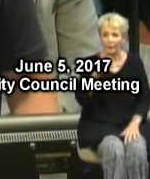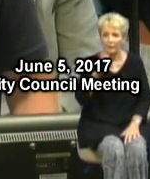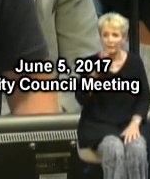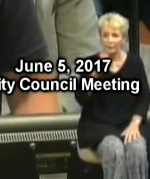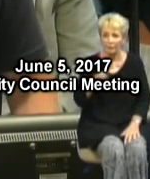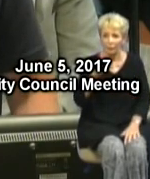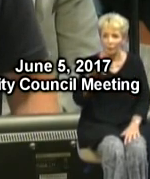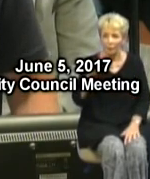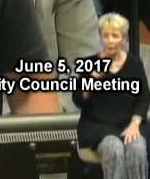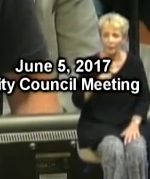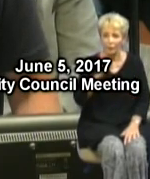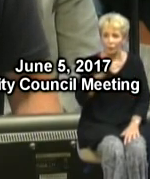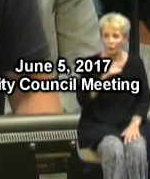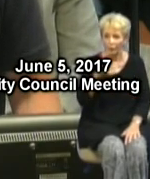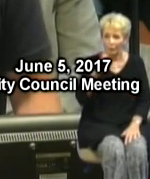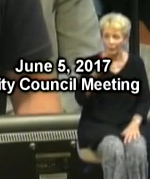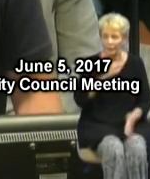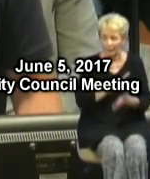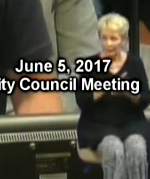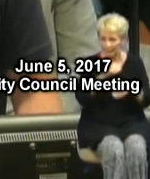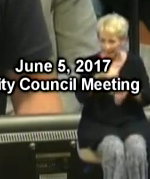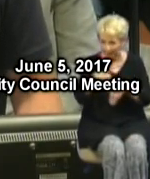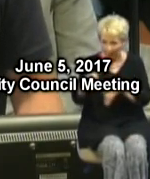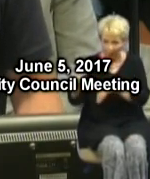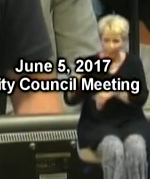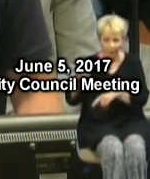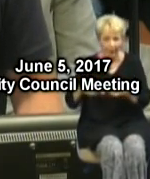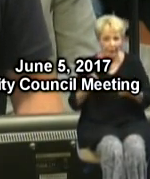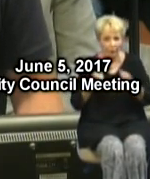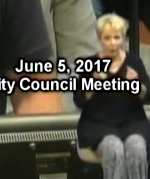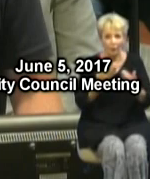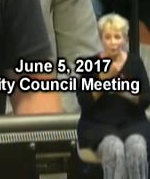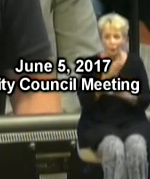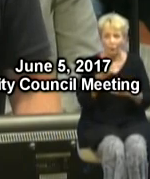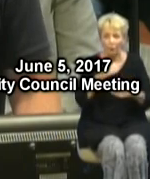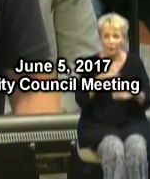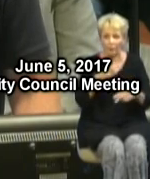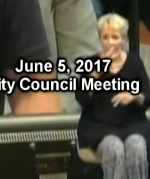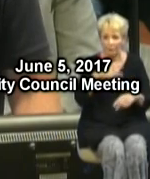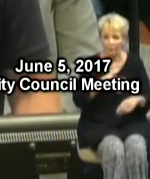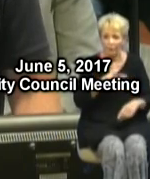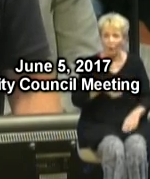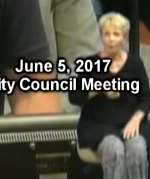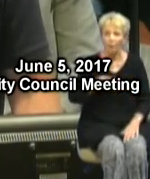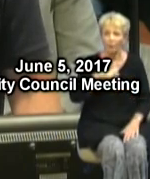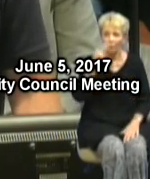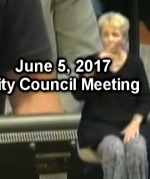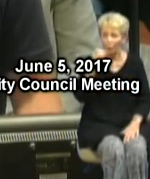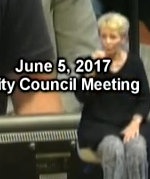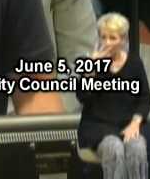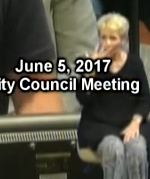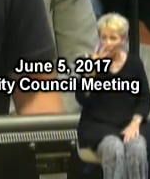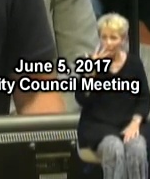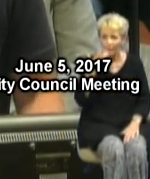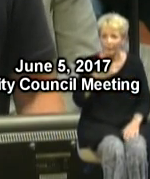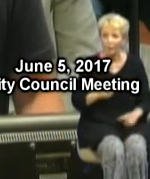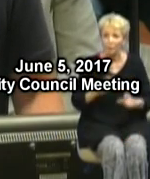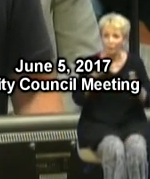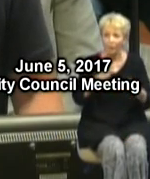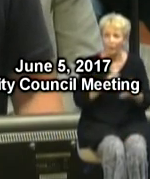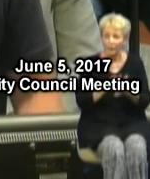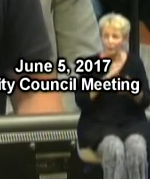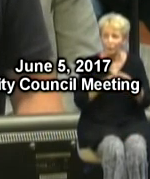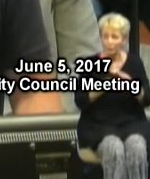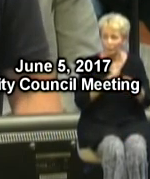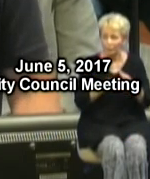Jim Pless and the grounds and cemetery, you can't drive through Morganton without feeling a sense of pride for the beauty that they provide this